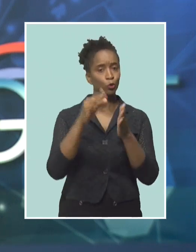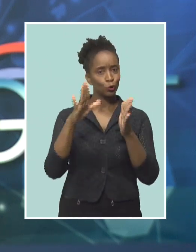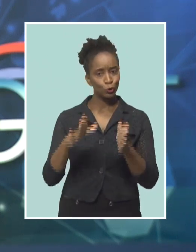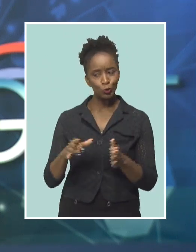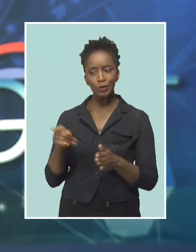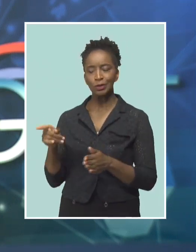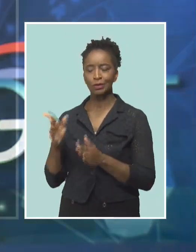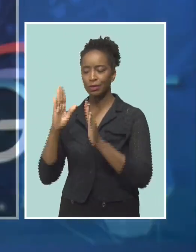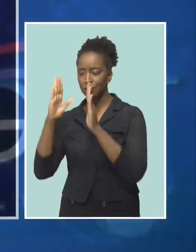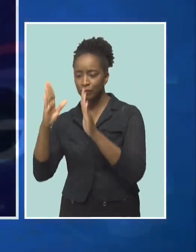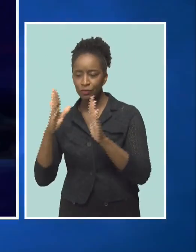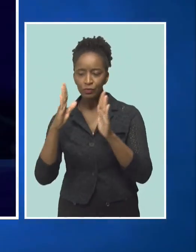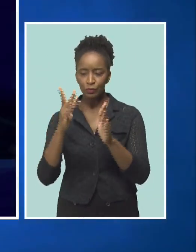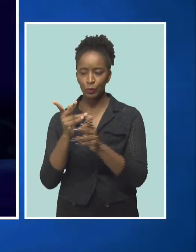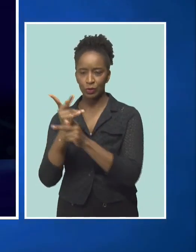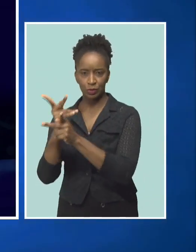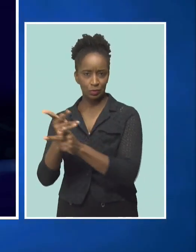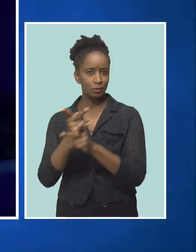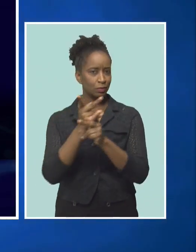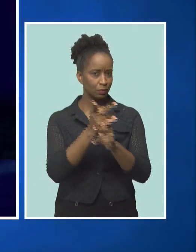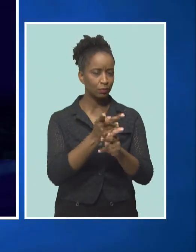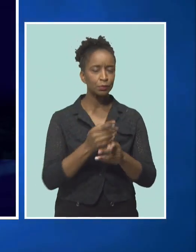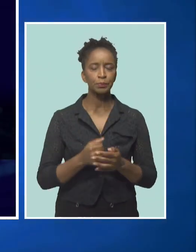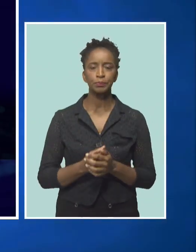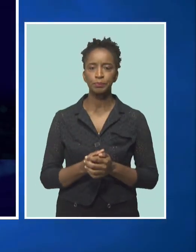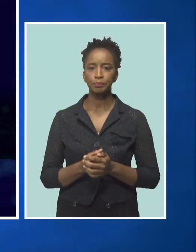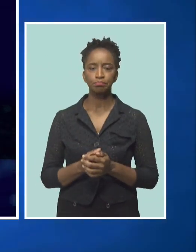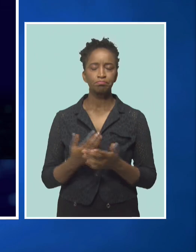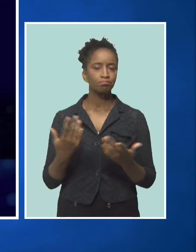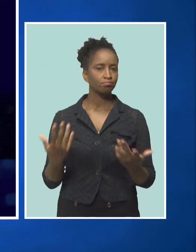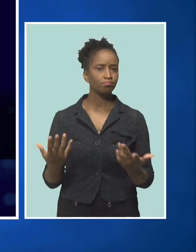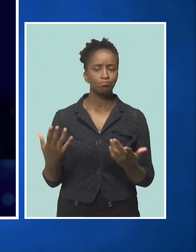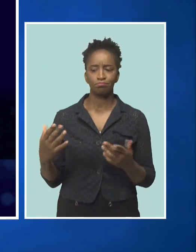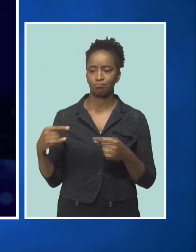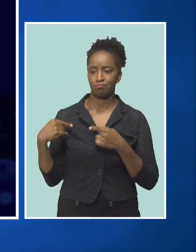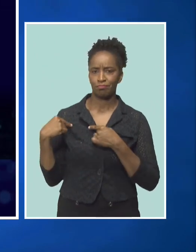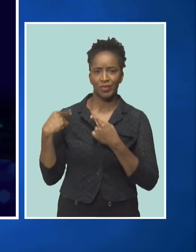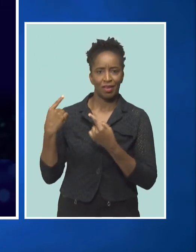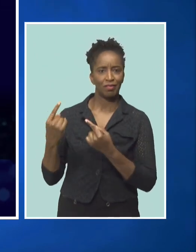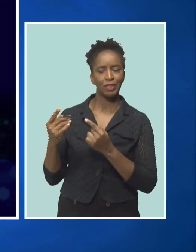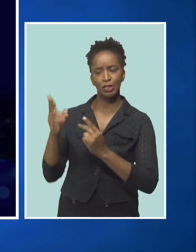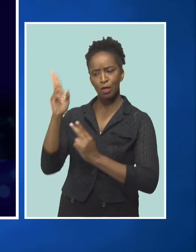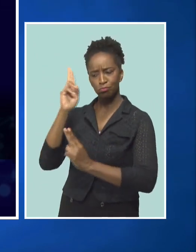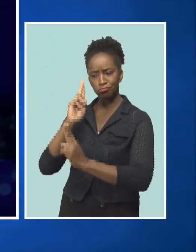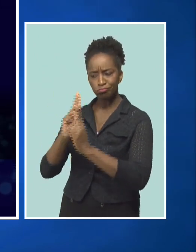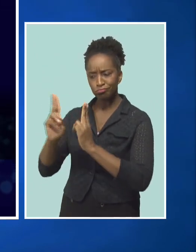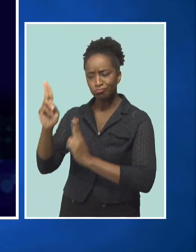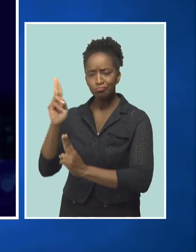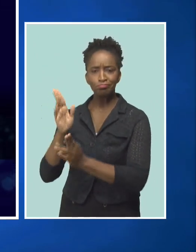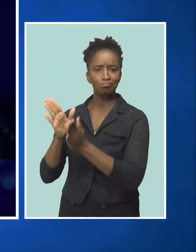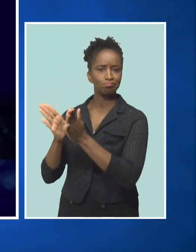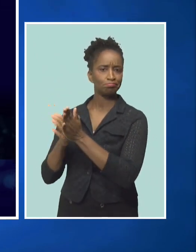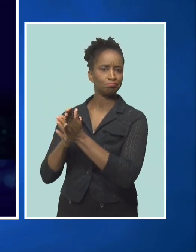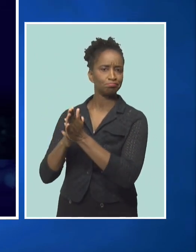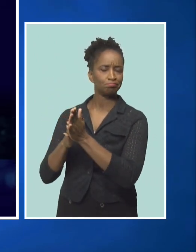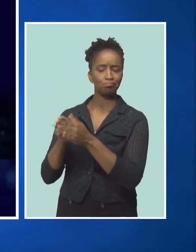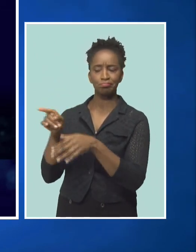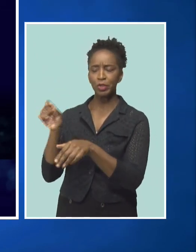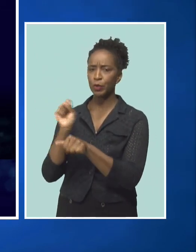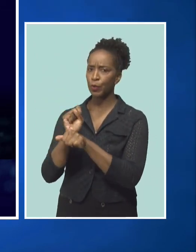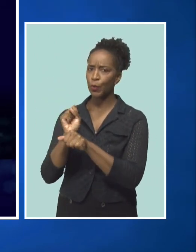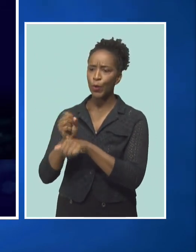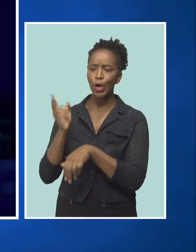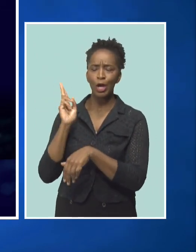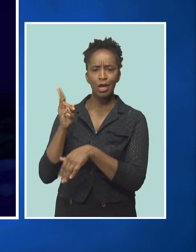gates. In addition to all of the accolades that you'll hear from others about him as a historian, I could really